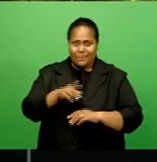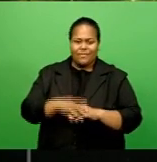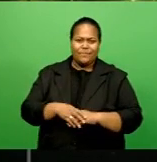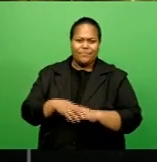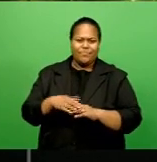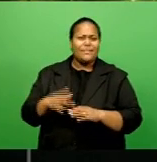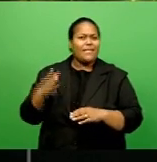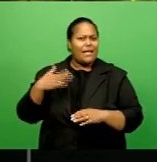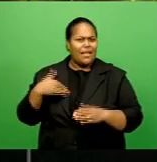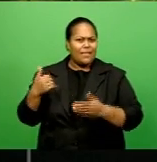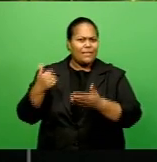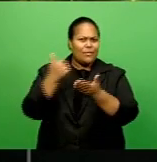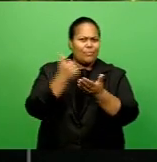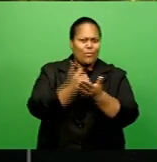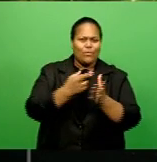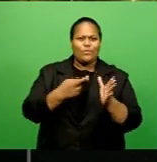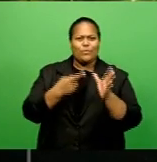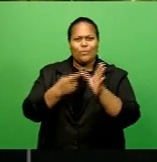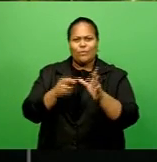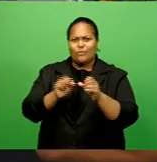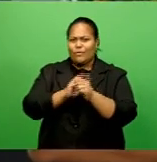to COVID-19 in the Pacific.